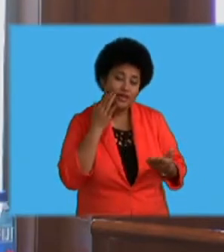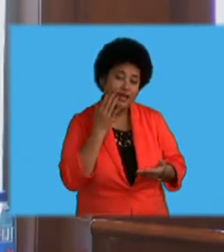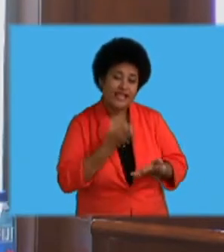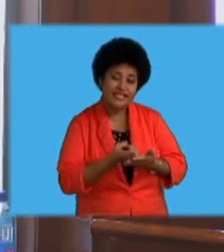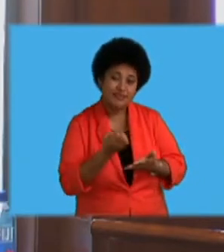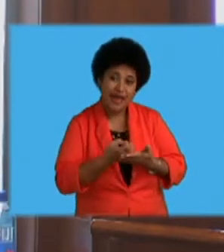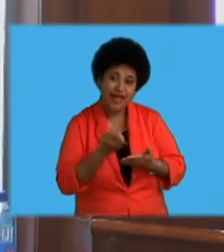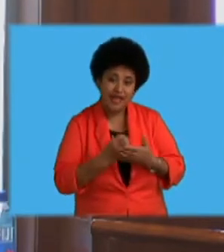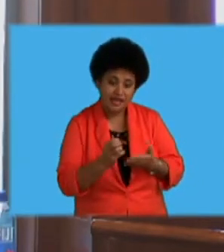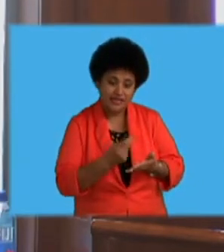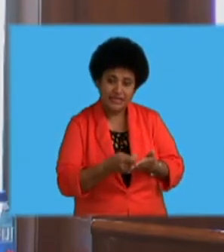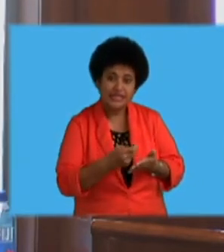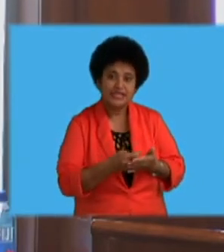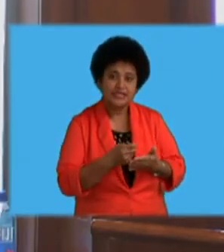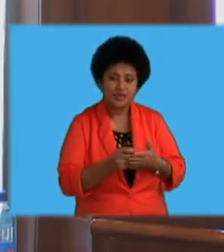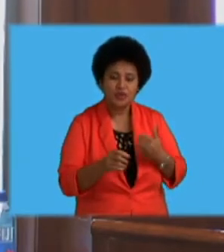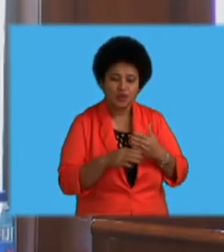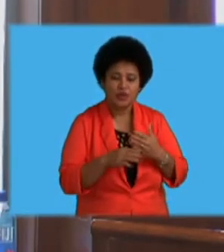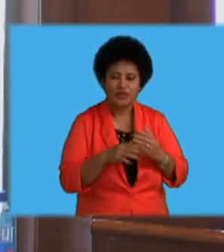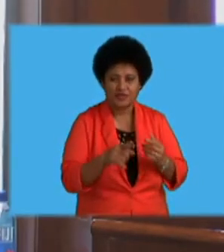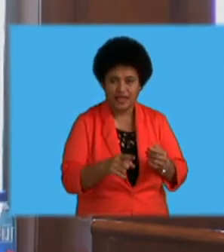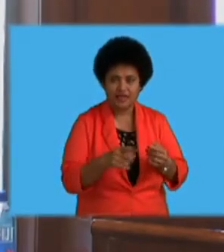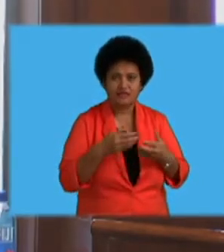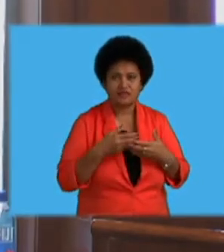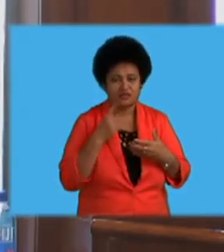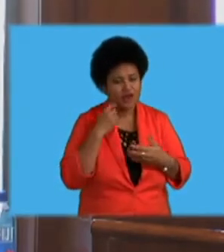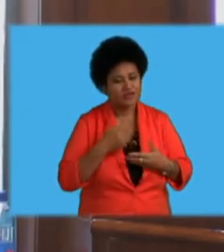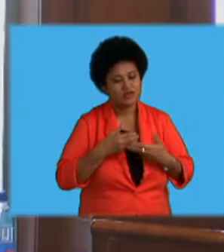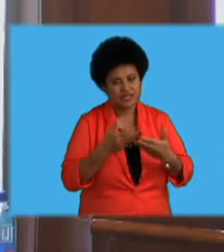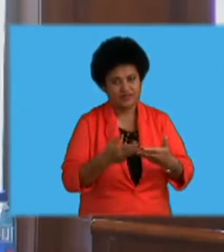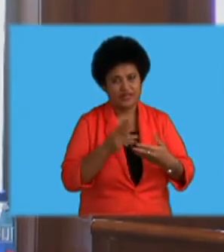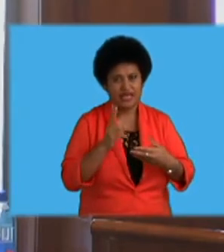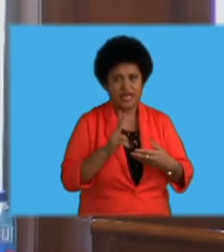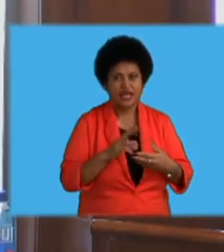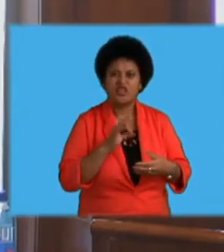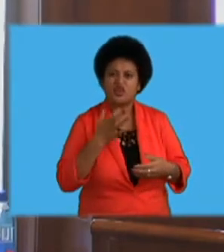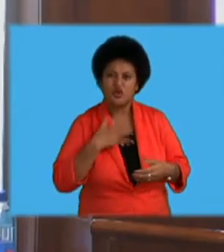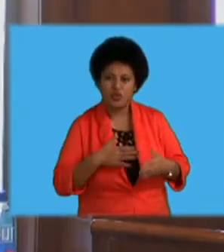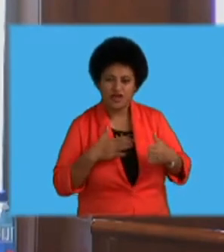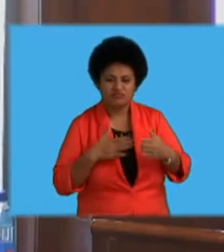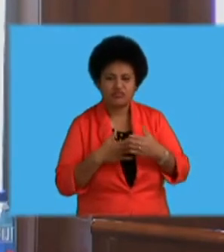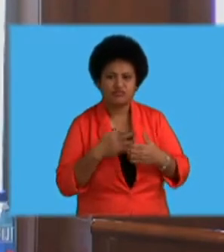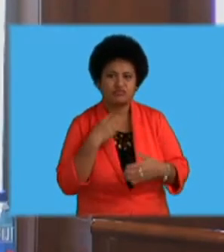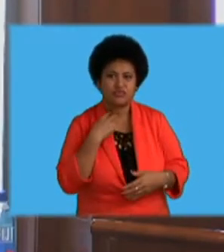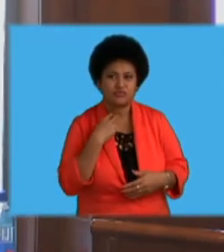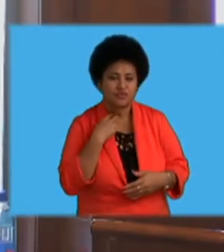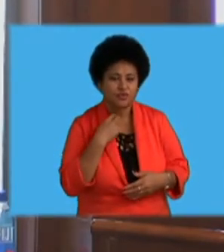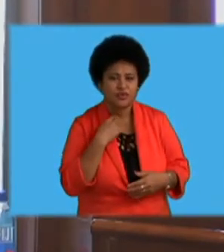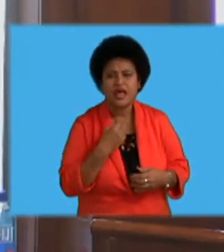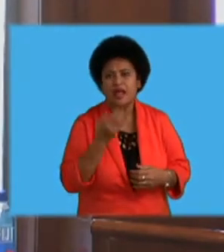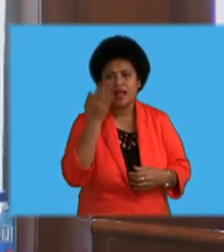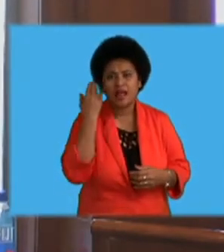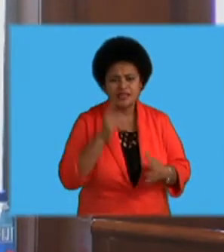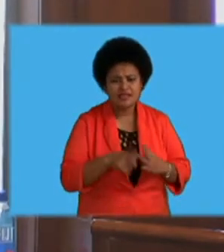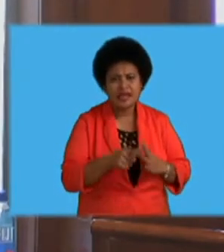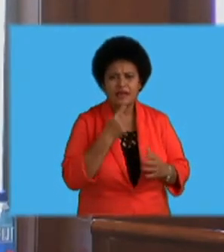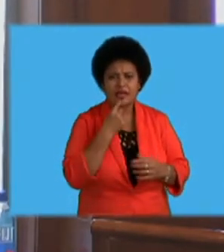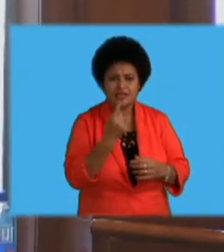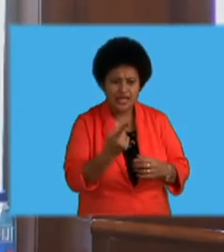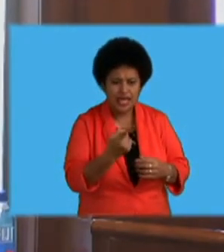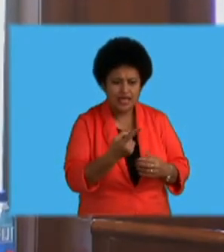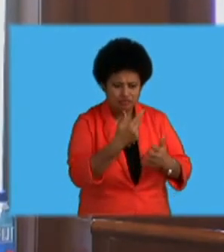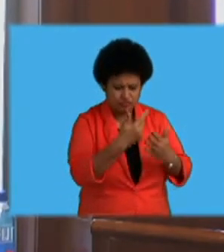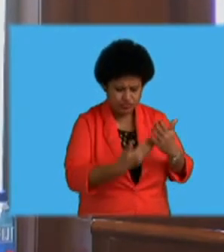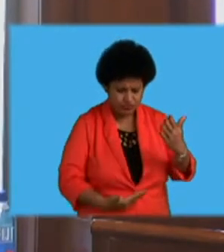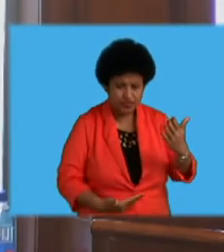knowledge and foresight that it is not without its hindrances. Honourable Deputy Speaker, in my last statement I made mention of the number of leases that had